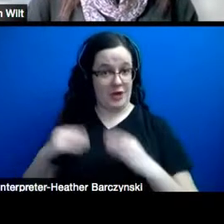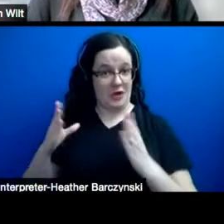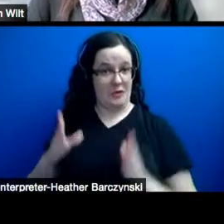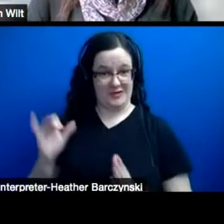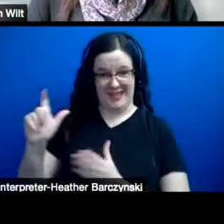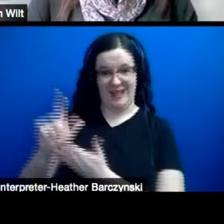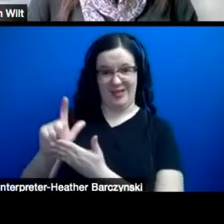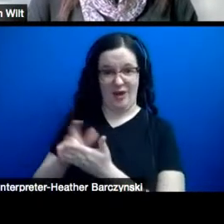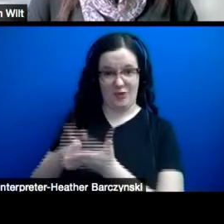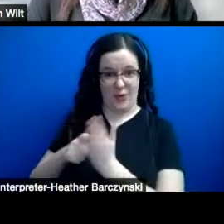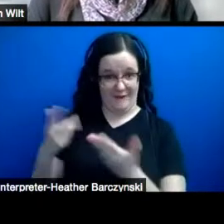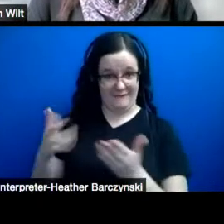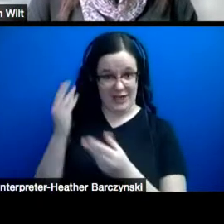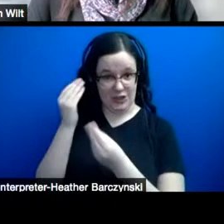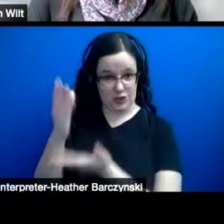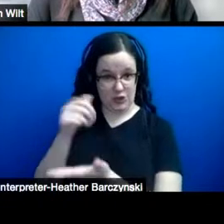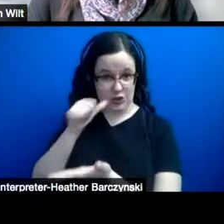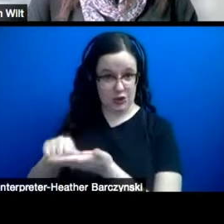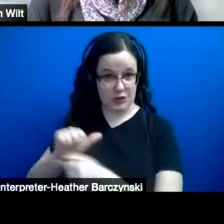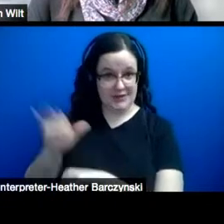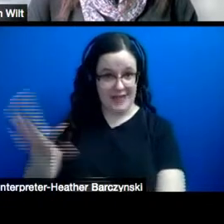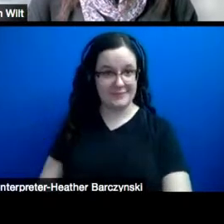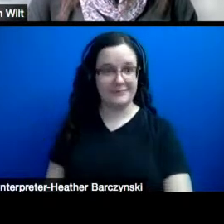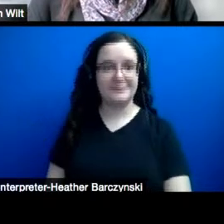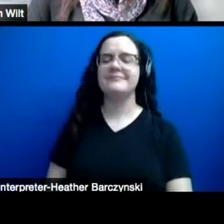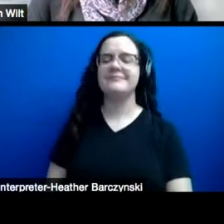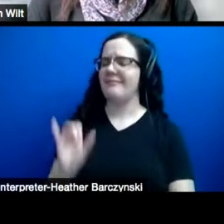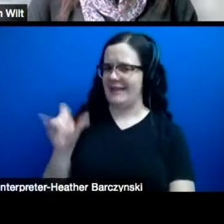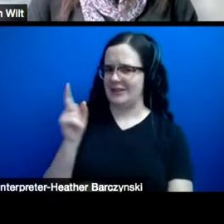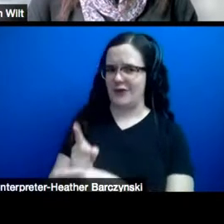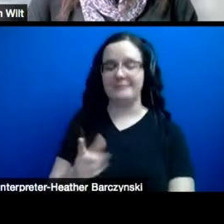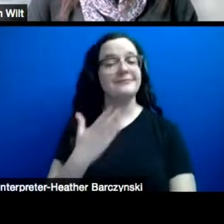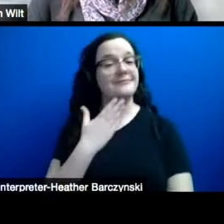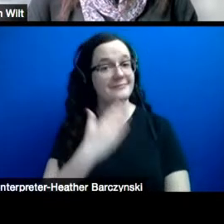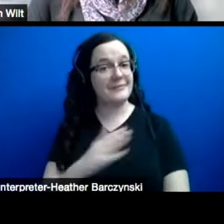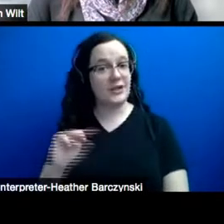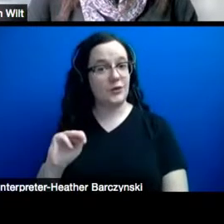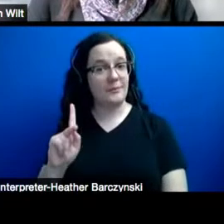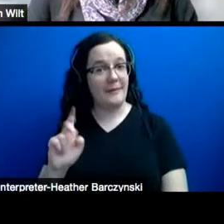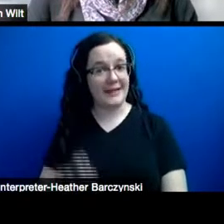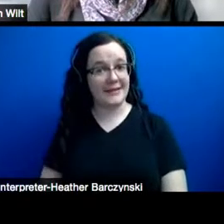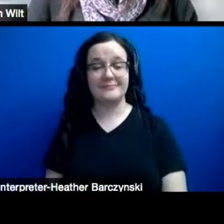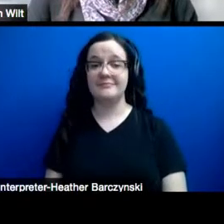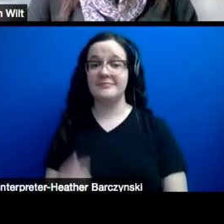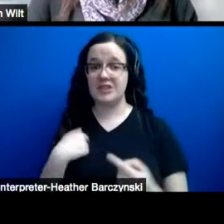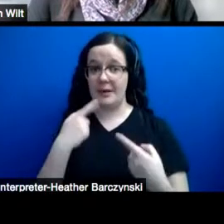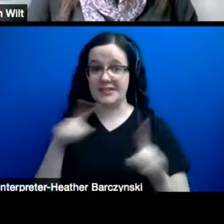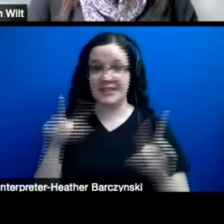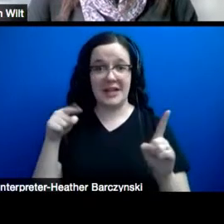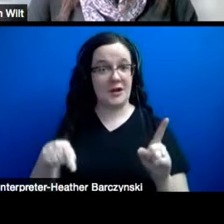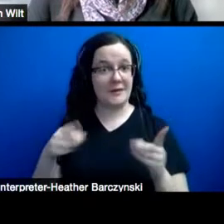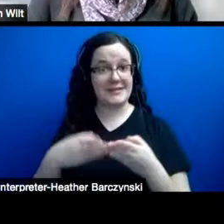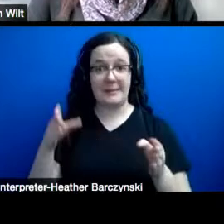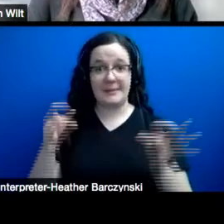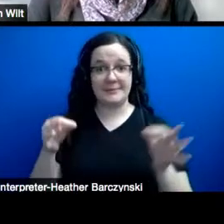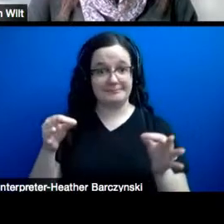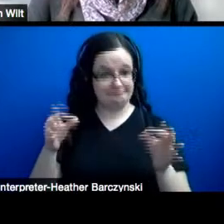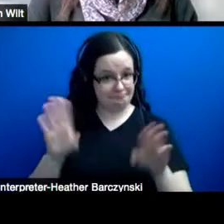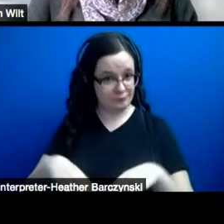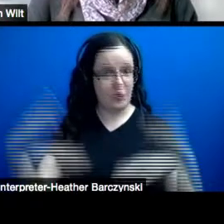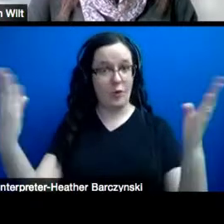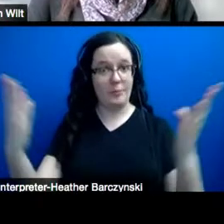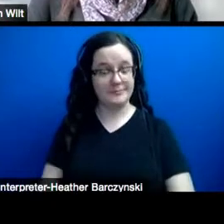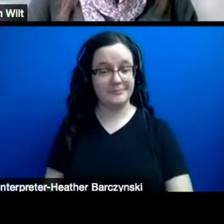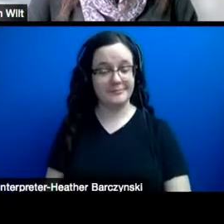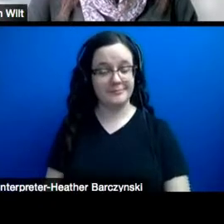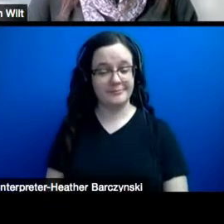law? That is correct, Supervisor. Thanks, Mike. Then I declare this public hearing to be open.